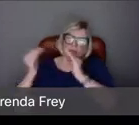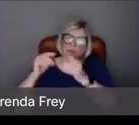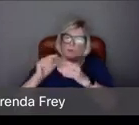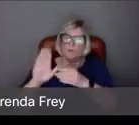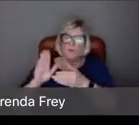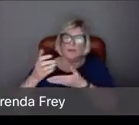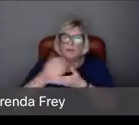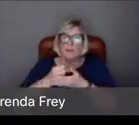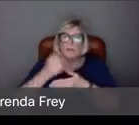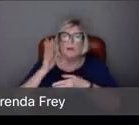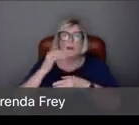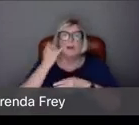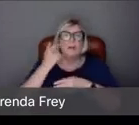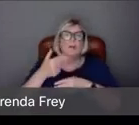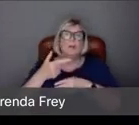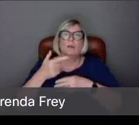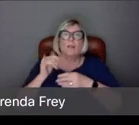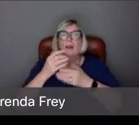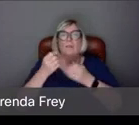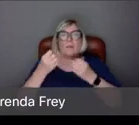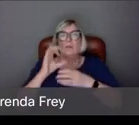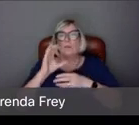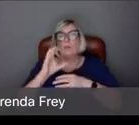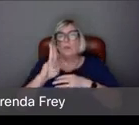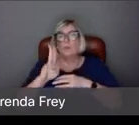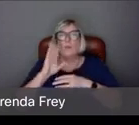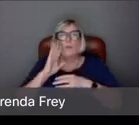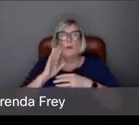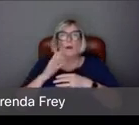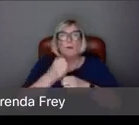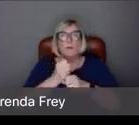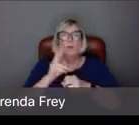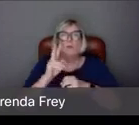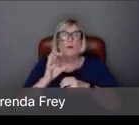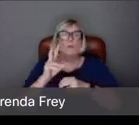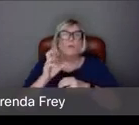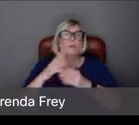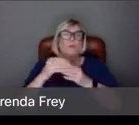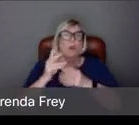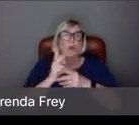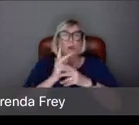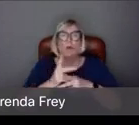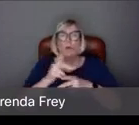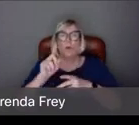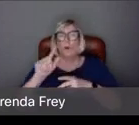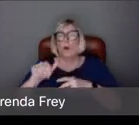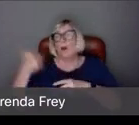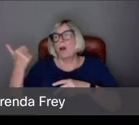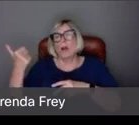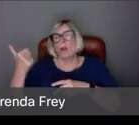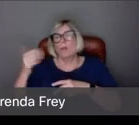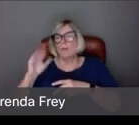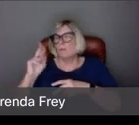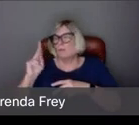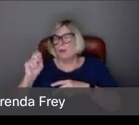even, if you have a lot of credit unions will make a $200 or $300 loan that a lot of other institutions that are for profit won't make because they don't make money